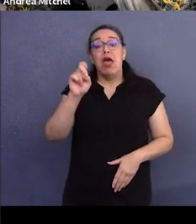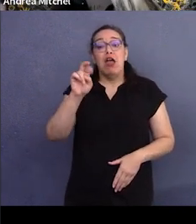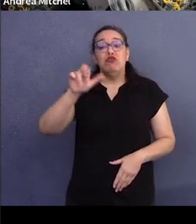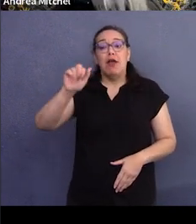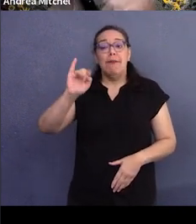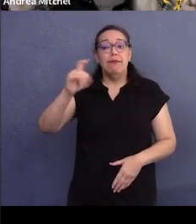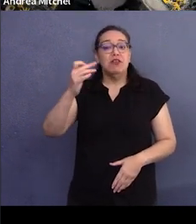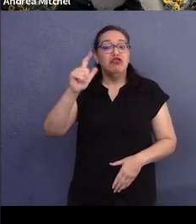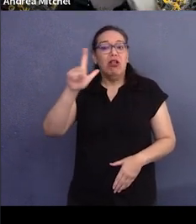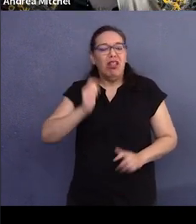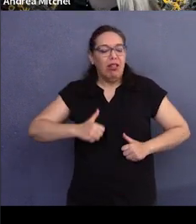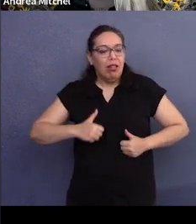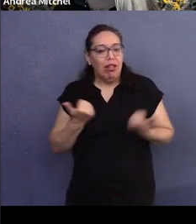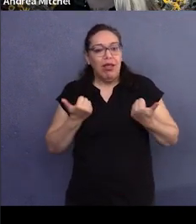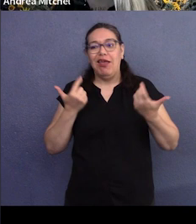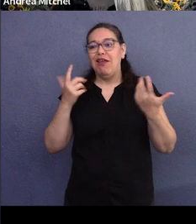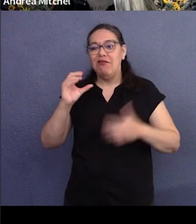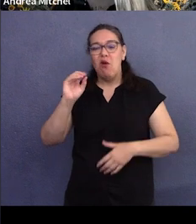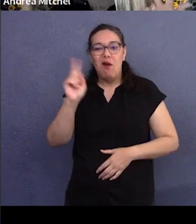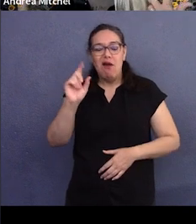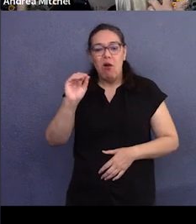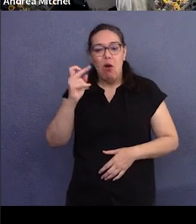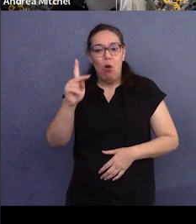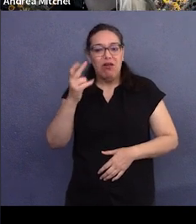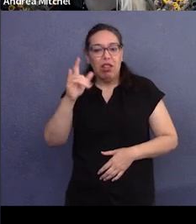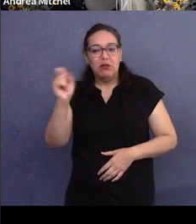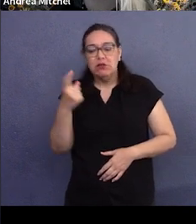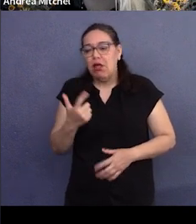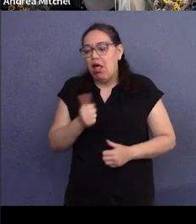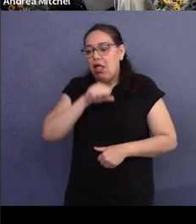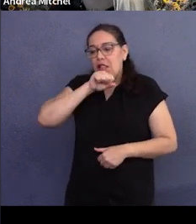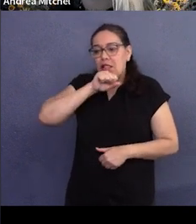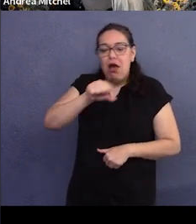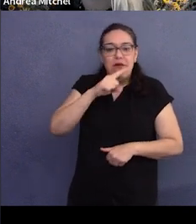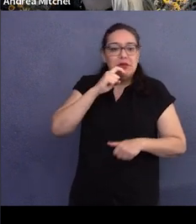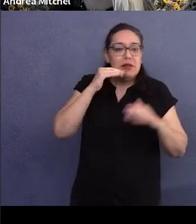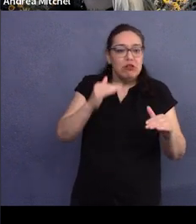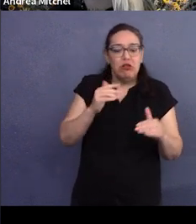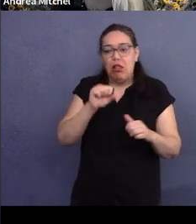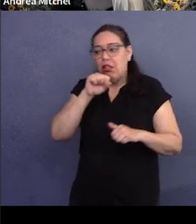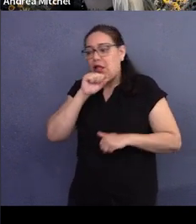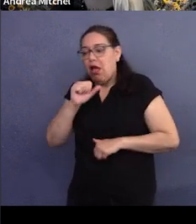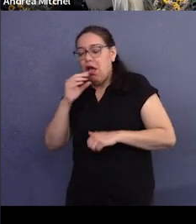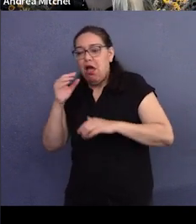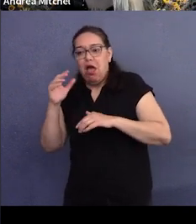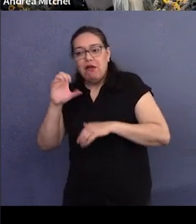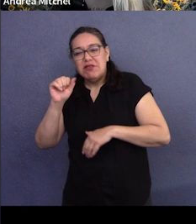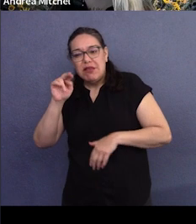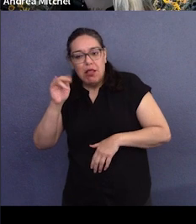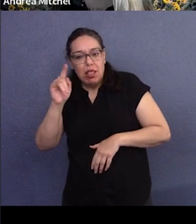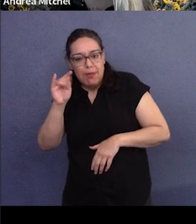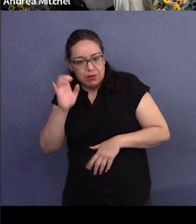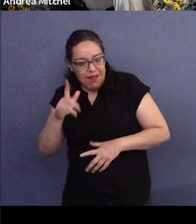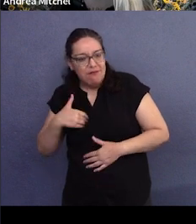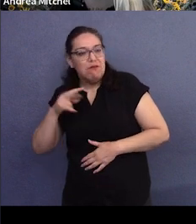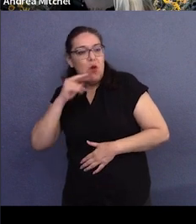love the mountains, love the desert, love flowers, and have done a lot of grant writing for a lot of organizations throughout the